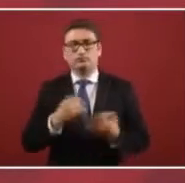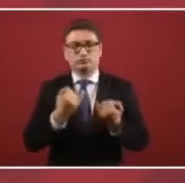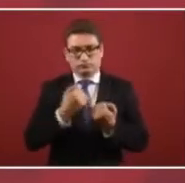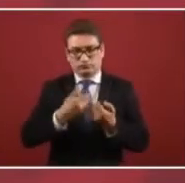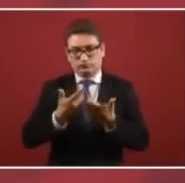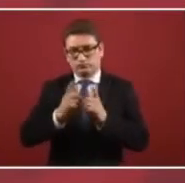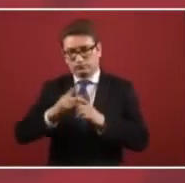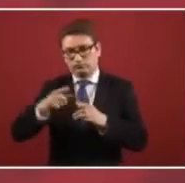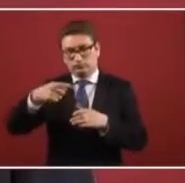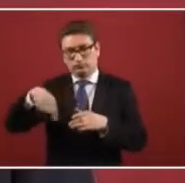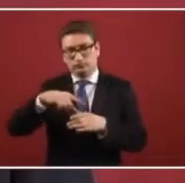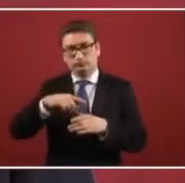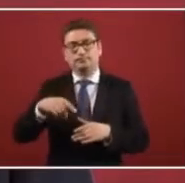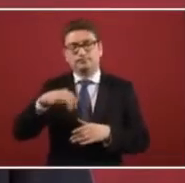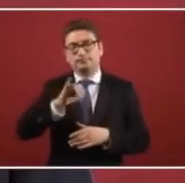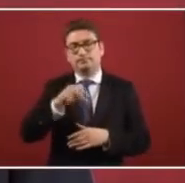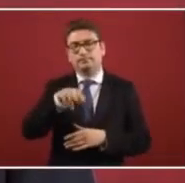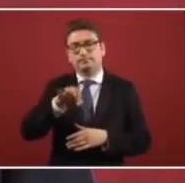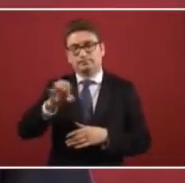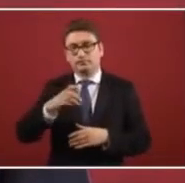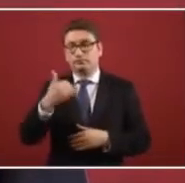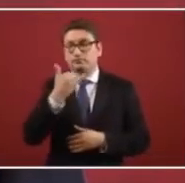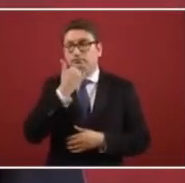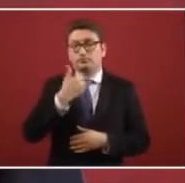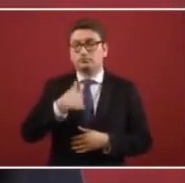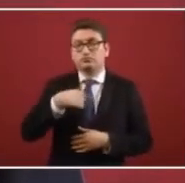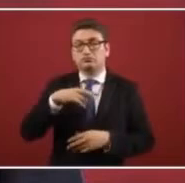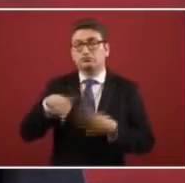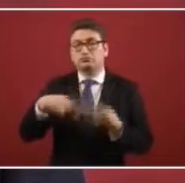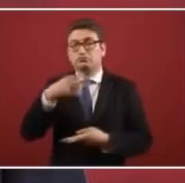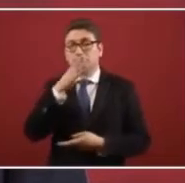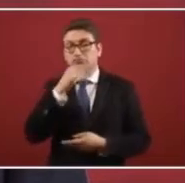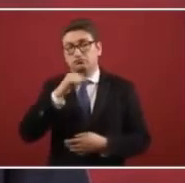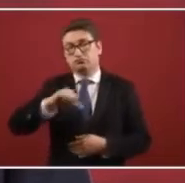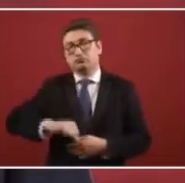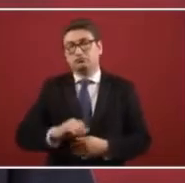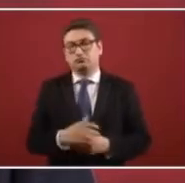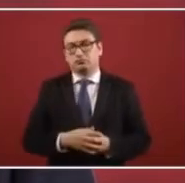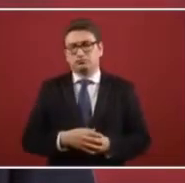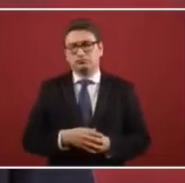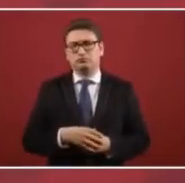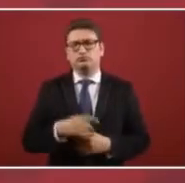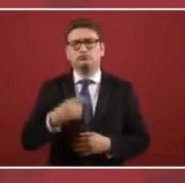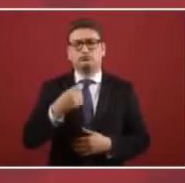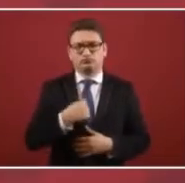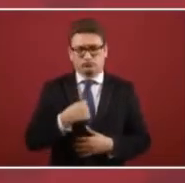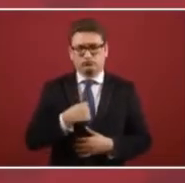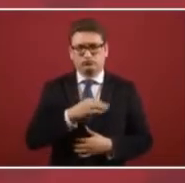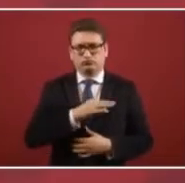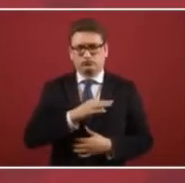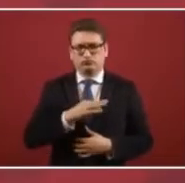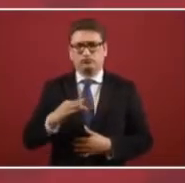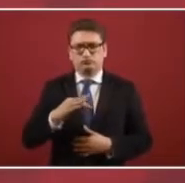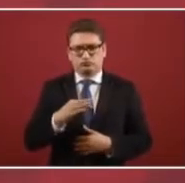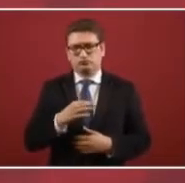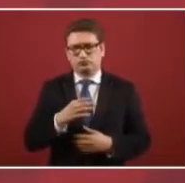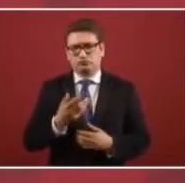INE and the counselors of INE that I will not be able to assist today, but that I will